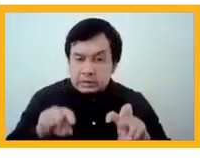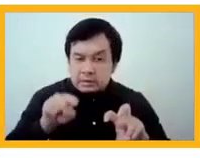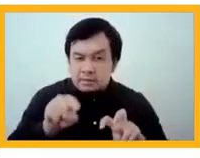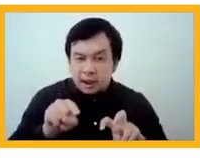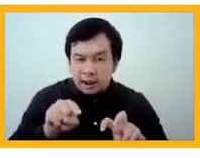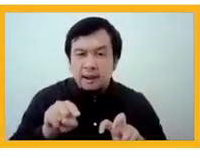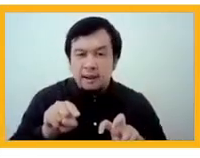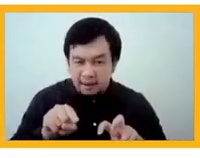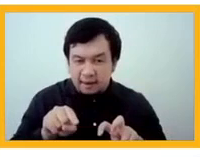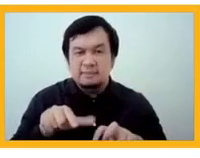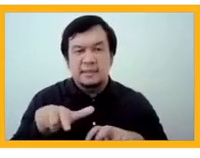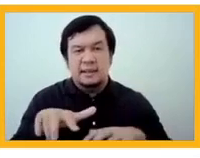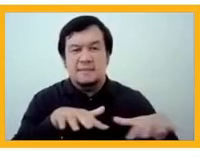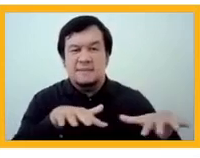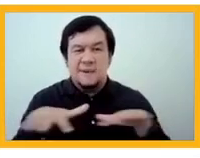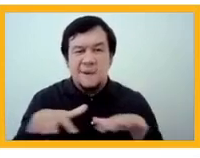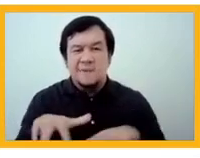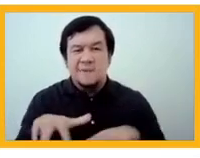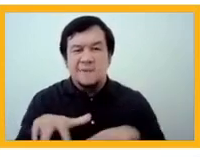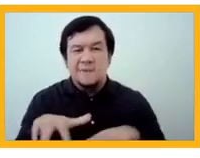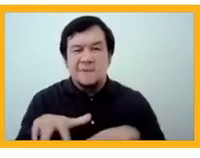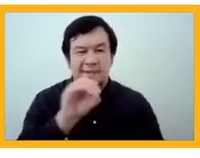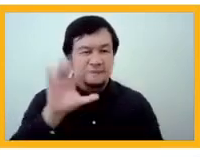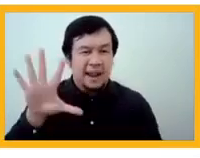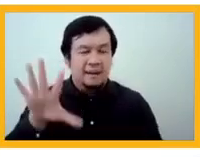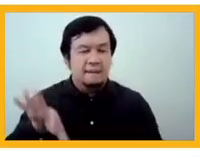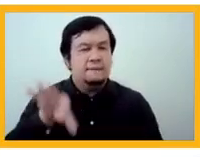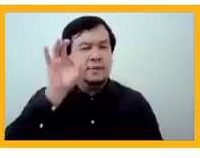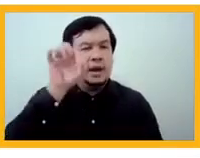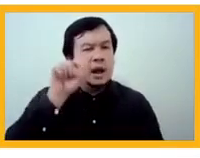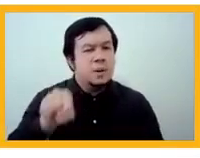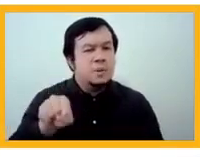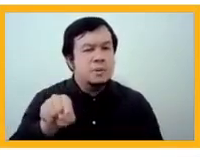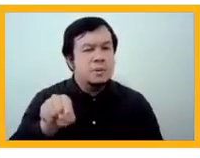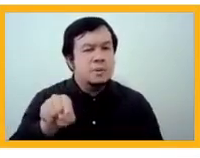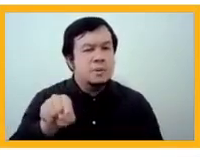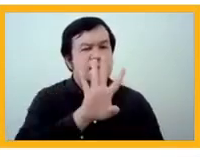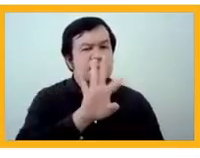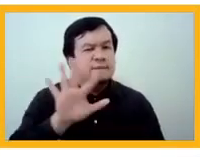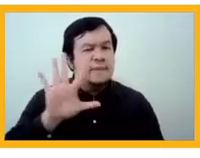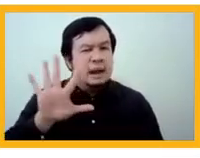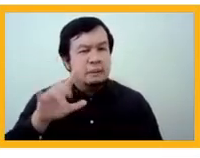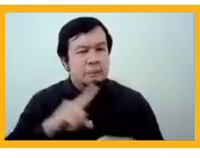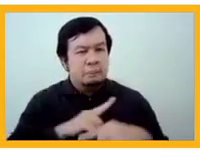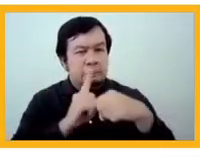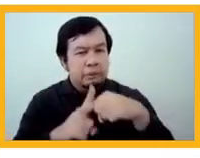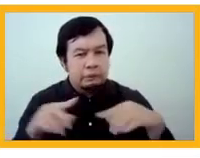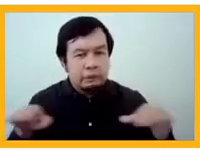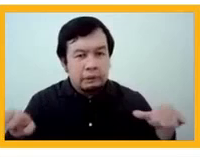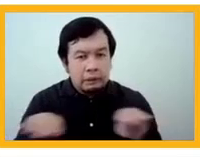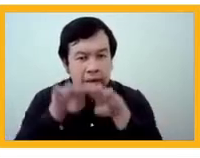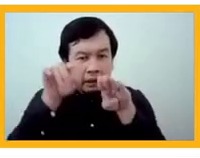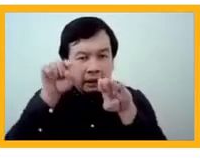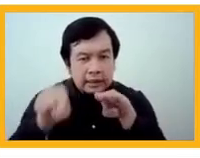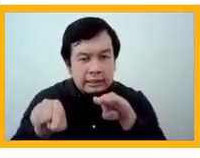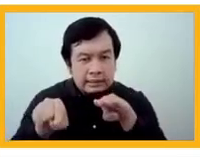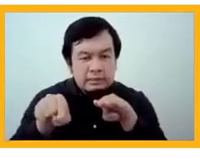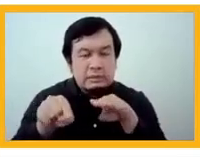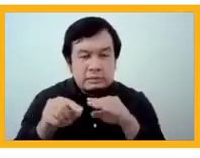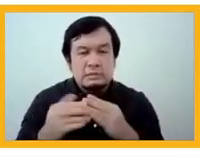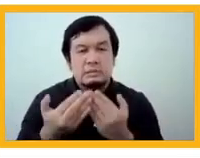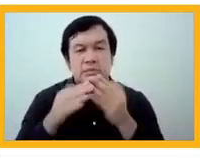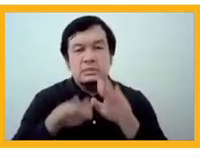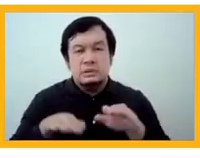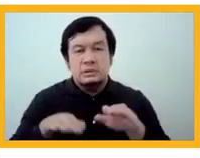even 4 to 5 months of school closures had long-term negative effects on children whose parents were not educated. Now, if you